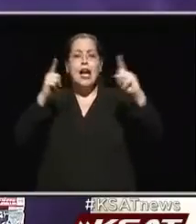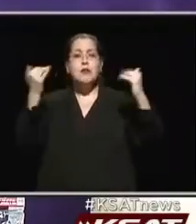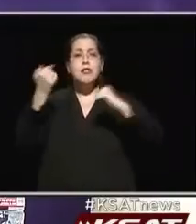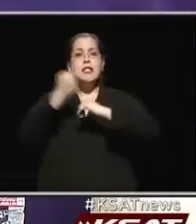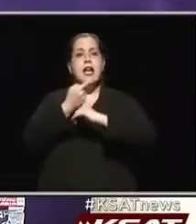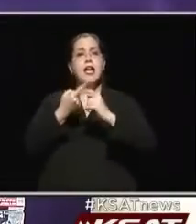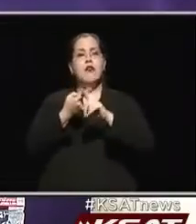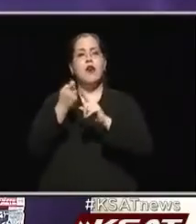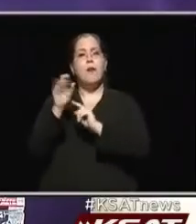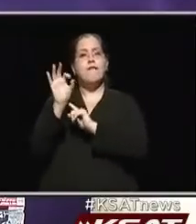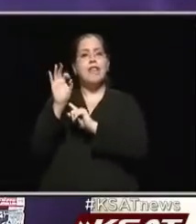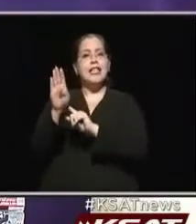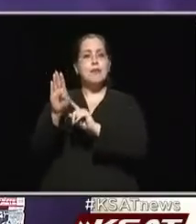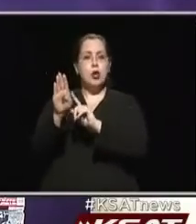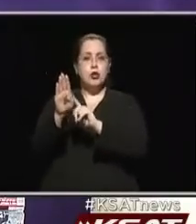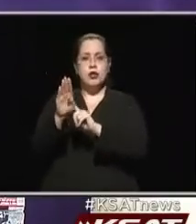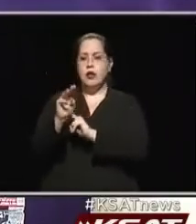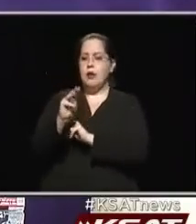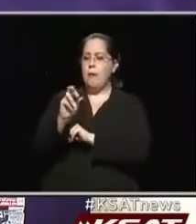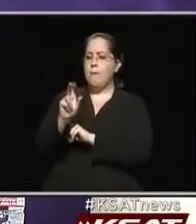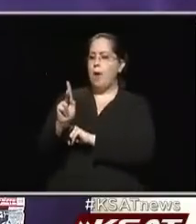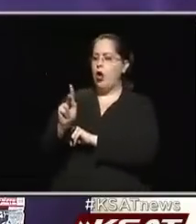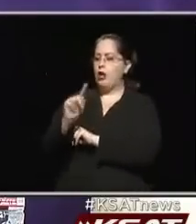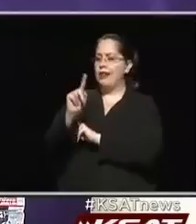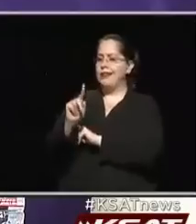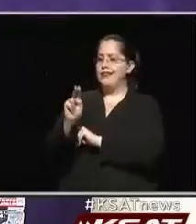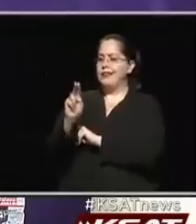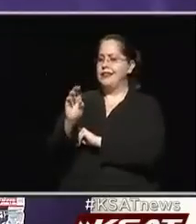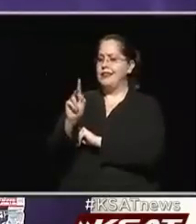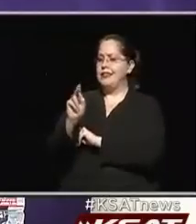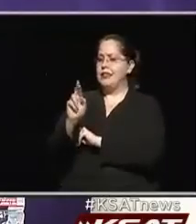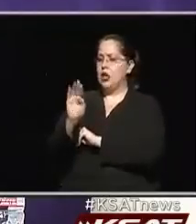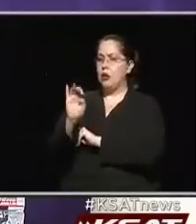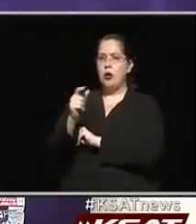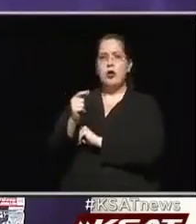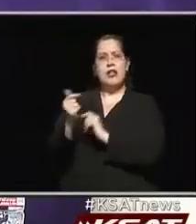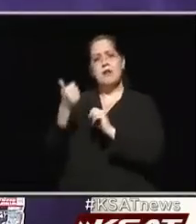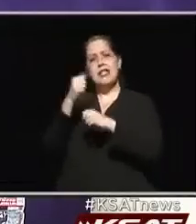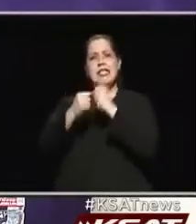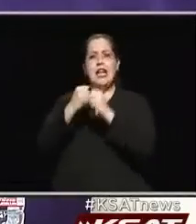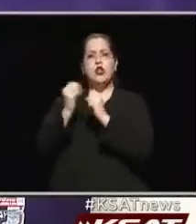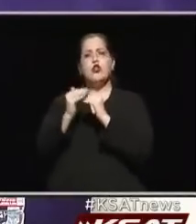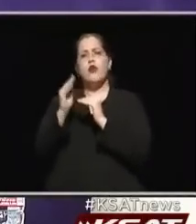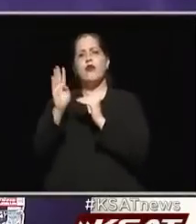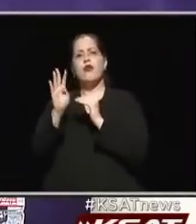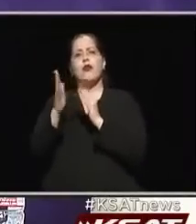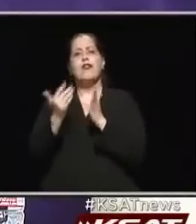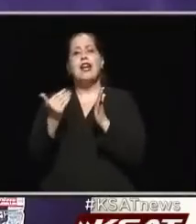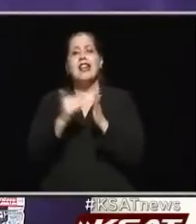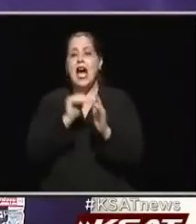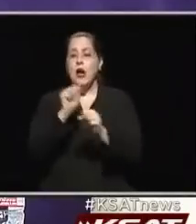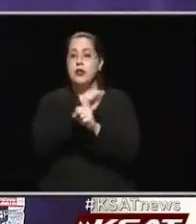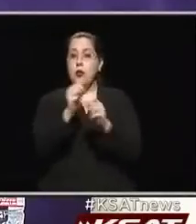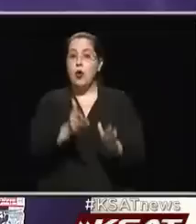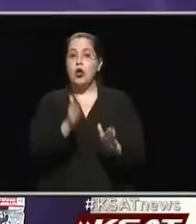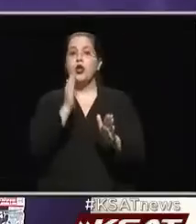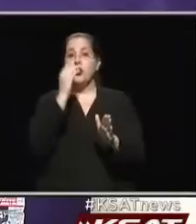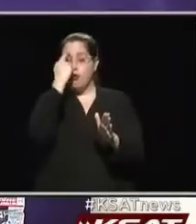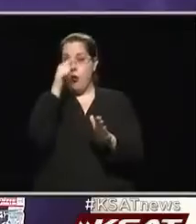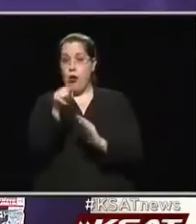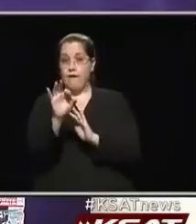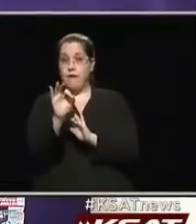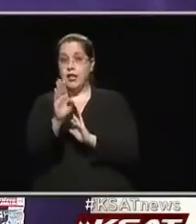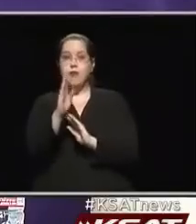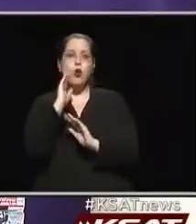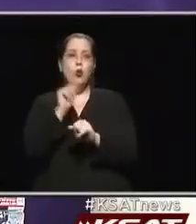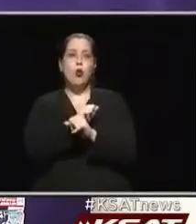from Facebook by Mark Zuckerberg that within the next 10 years, over 45,000 employees working for Facebook will be